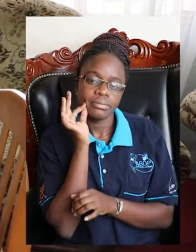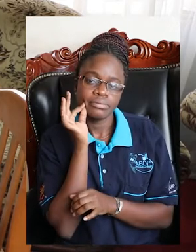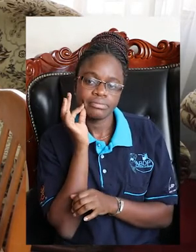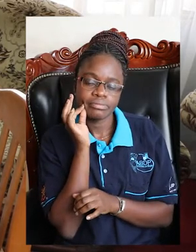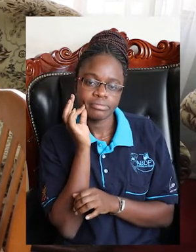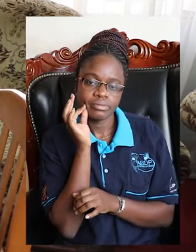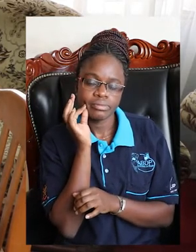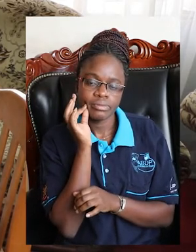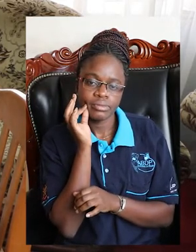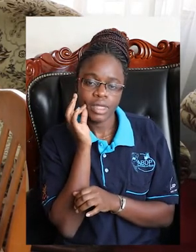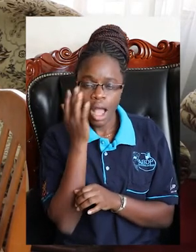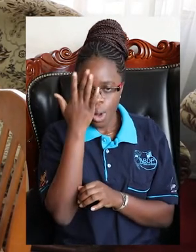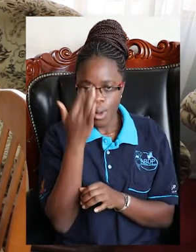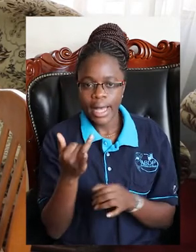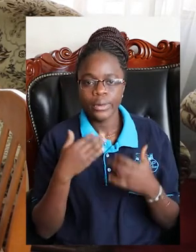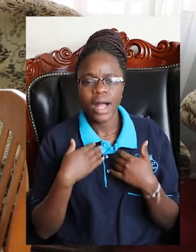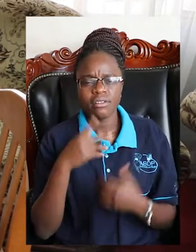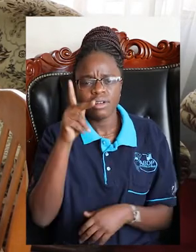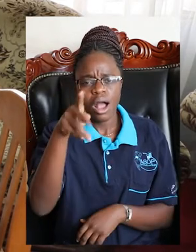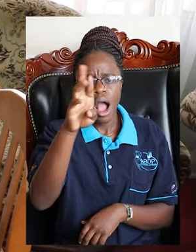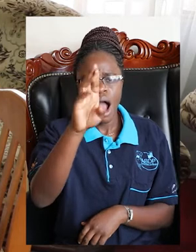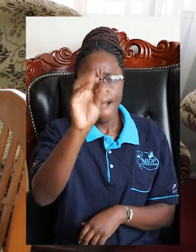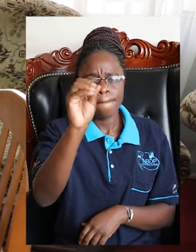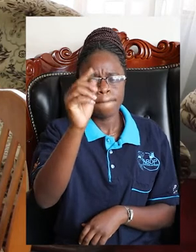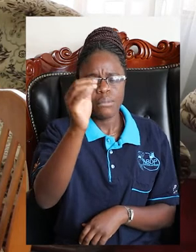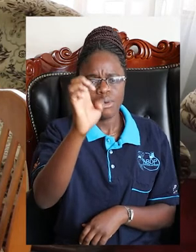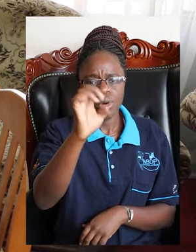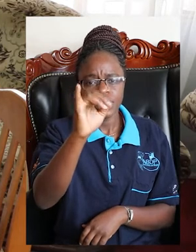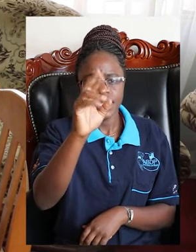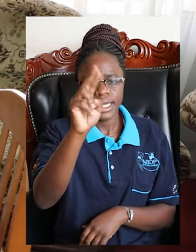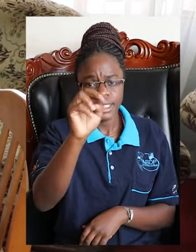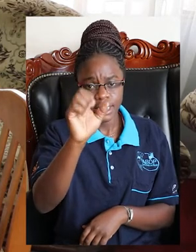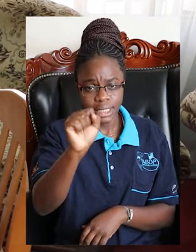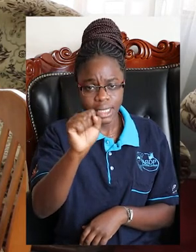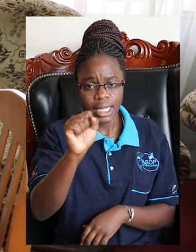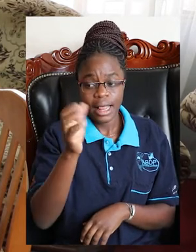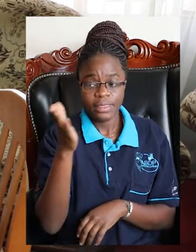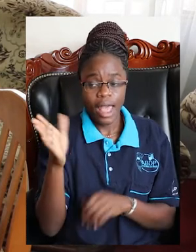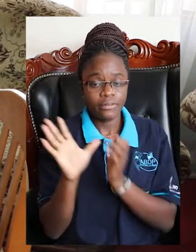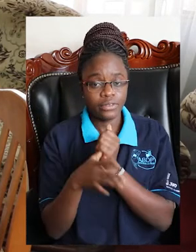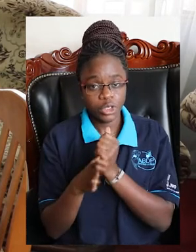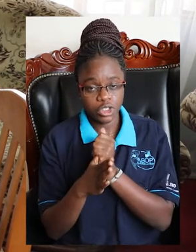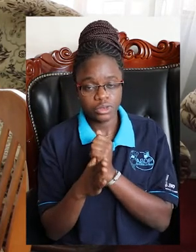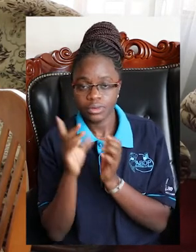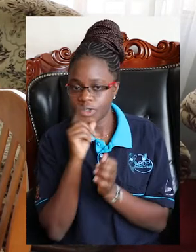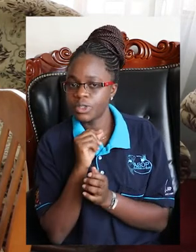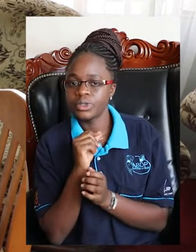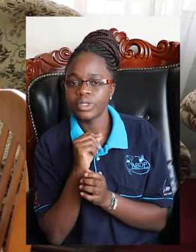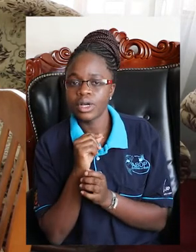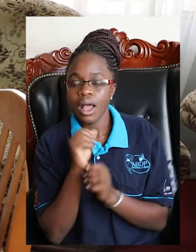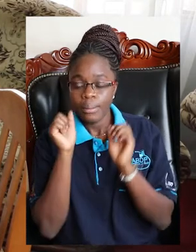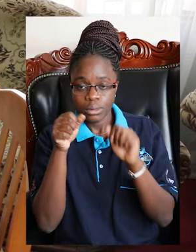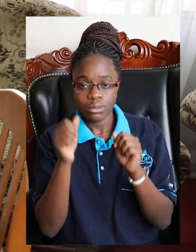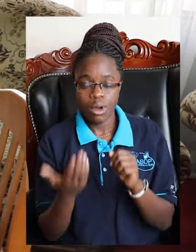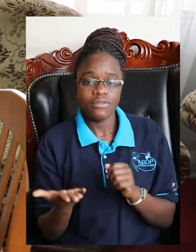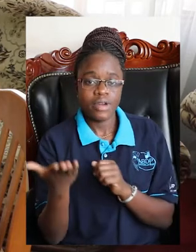with a fruit, because already the protein it's in the sorghum, because the fish fillet was fried together